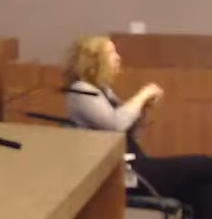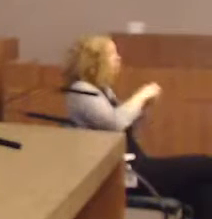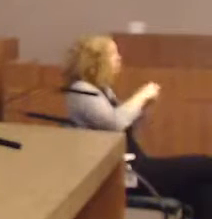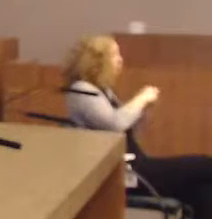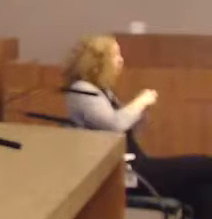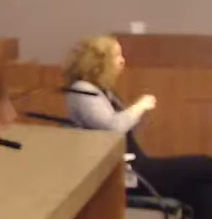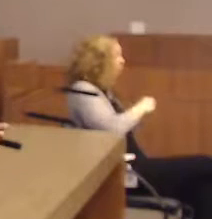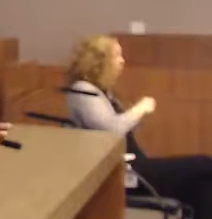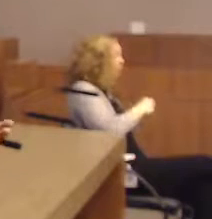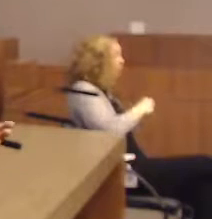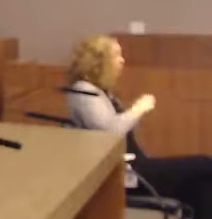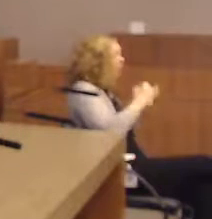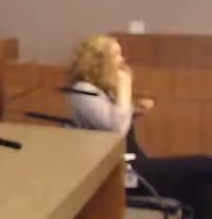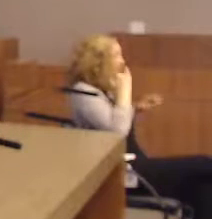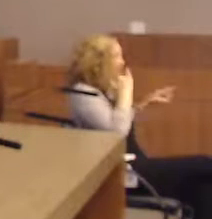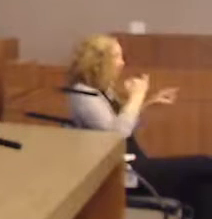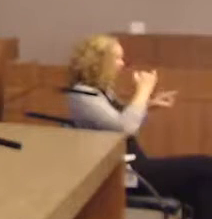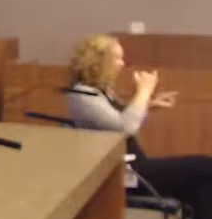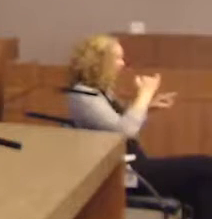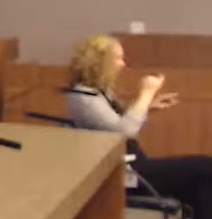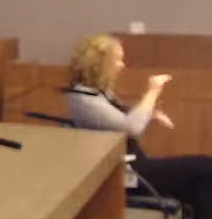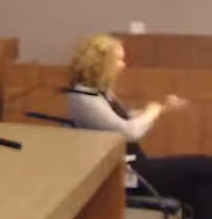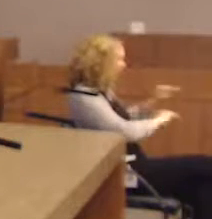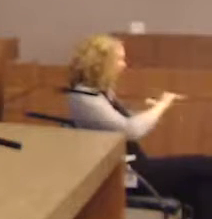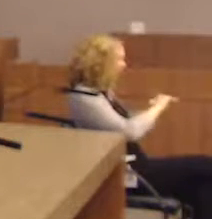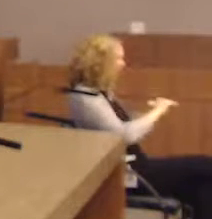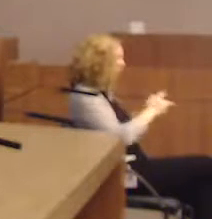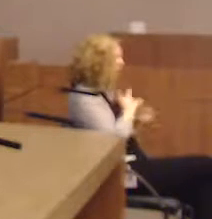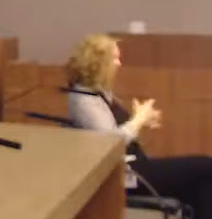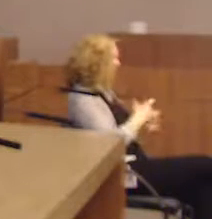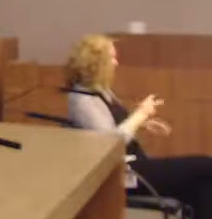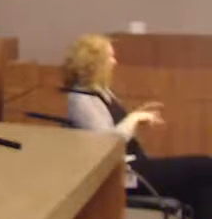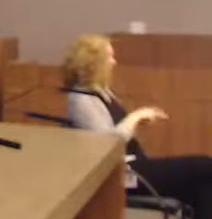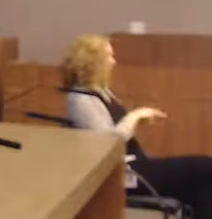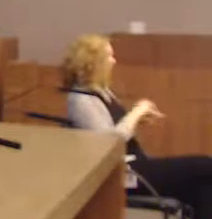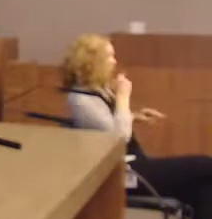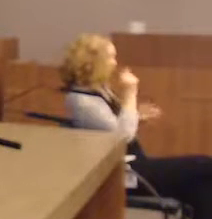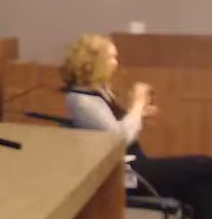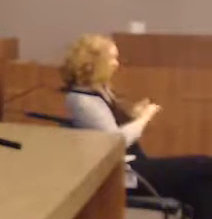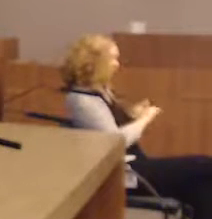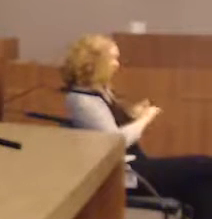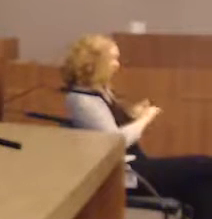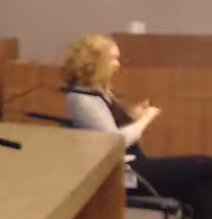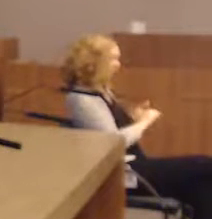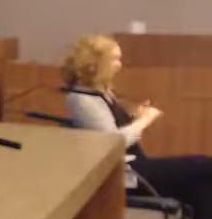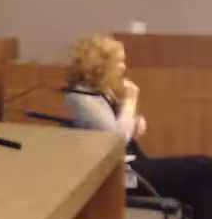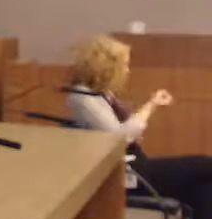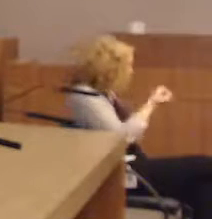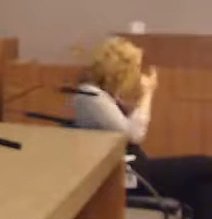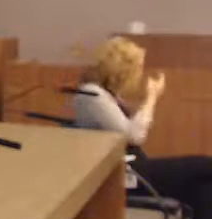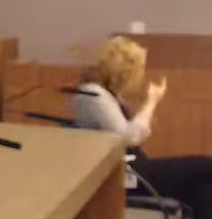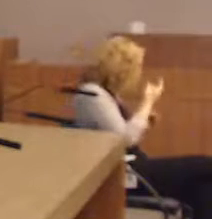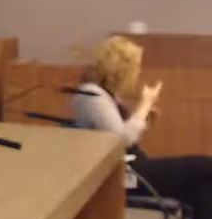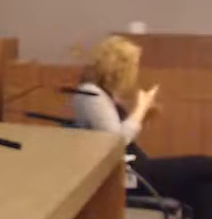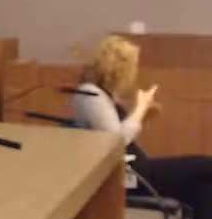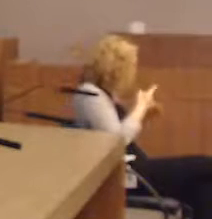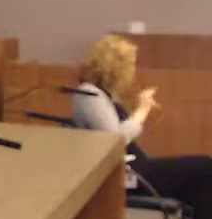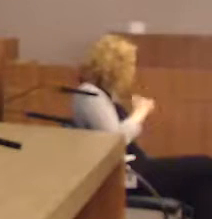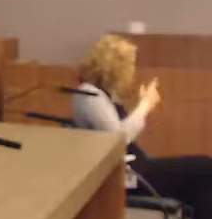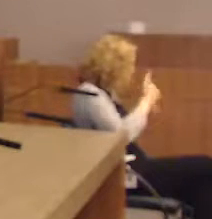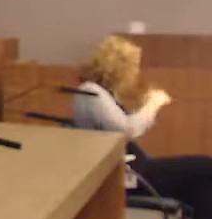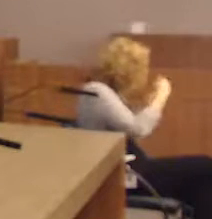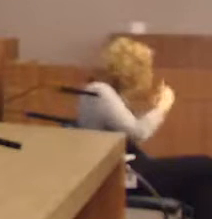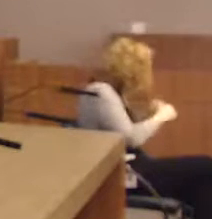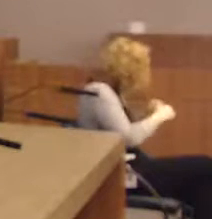order, then we don't believe them, because we're not in trauma brain. So we don't understand why you don't remember what you did when you first got up, or who called